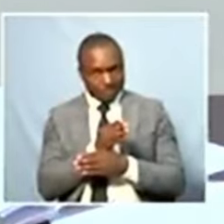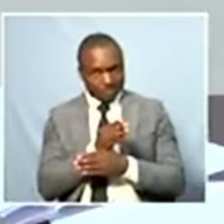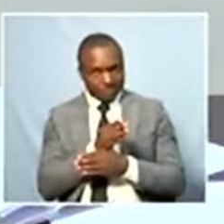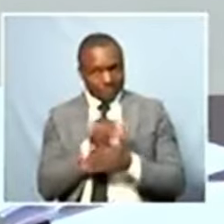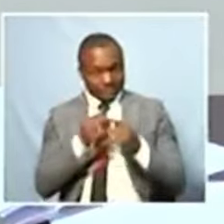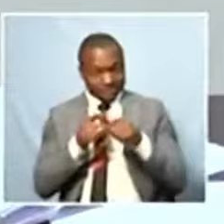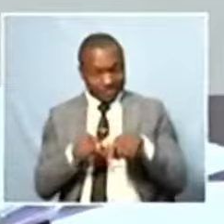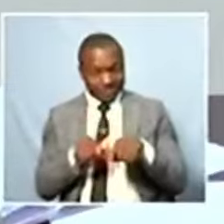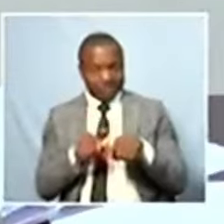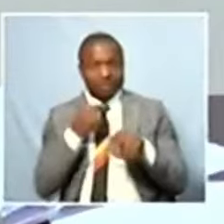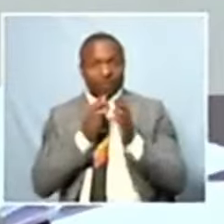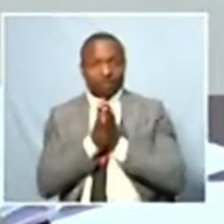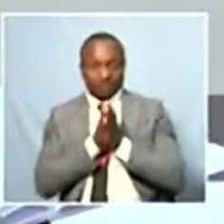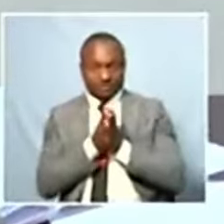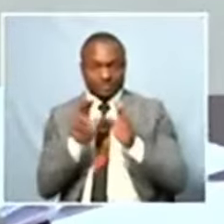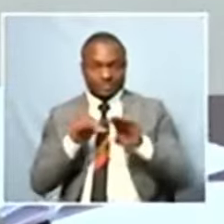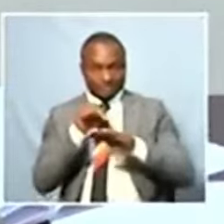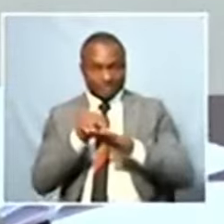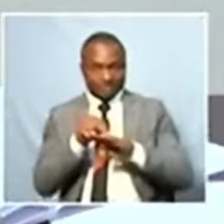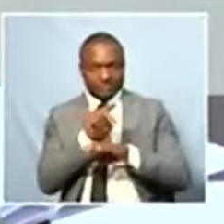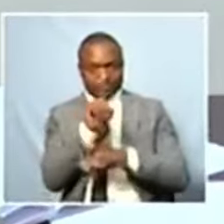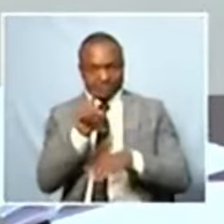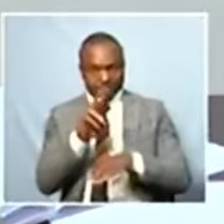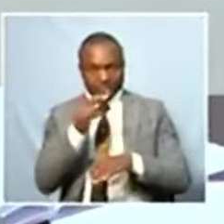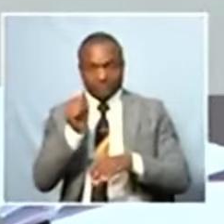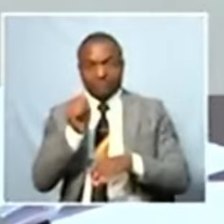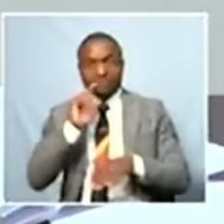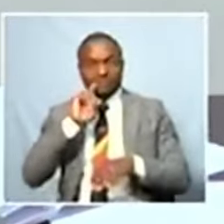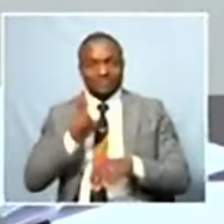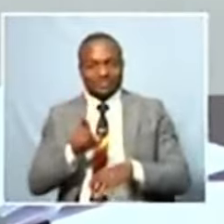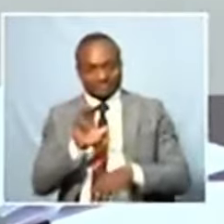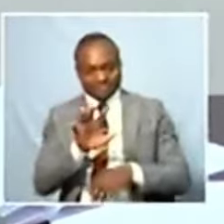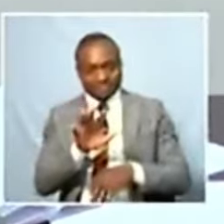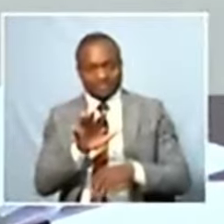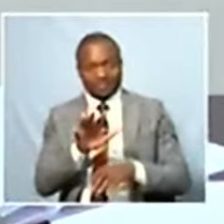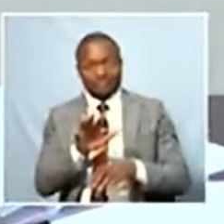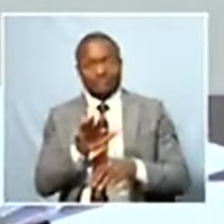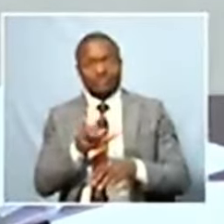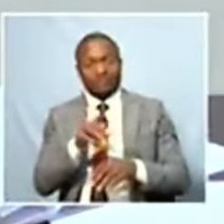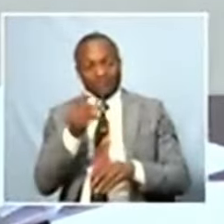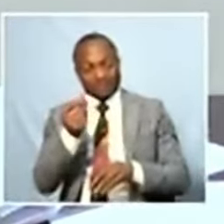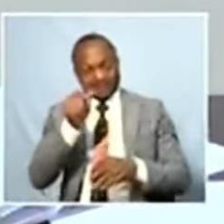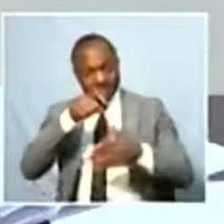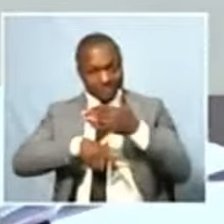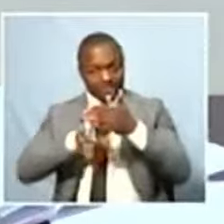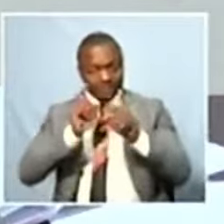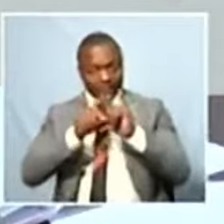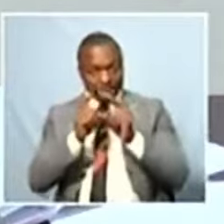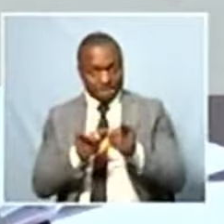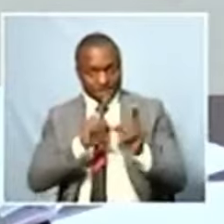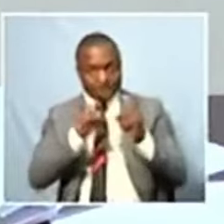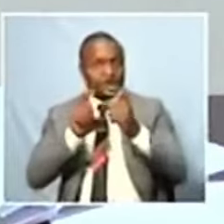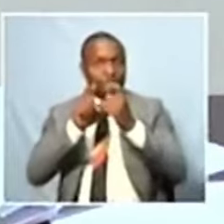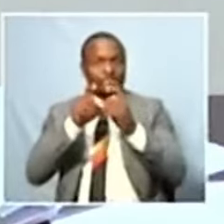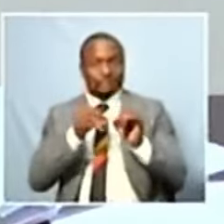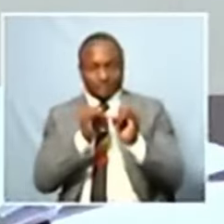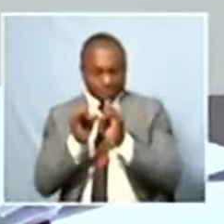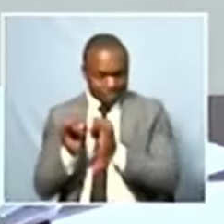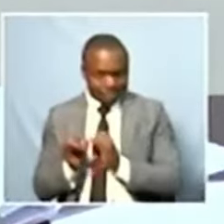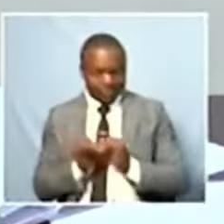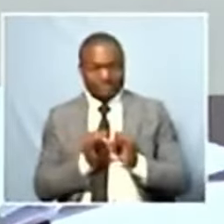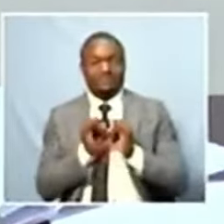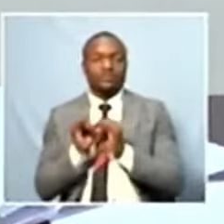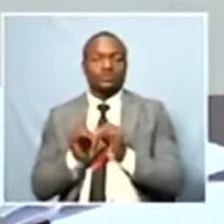place, ZRA must be there. Or the income tax provide for that, but the challenge has been the implementation